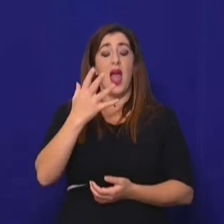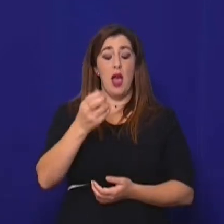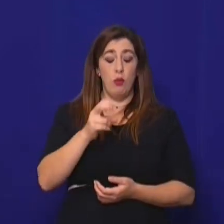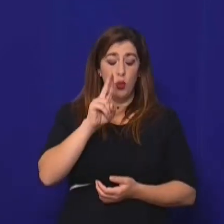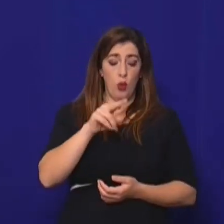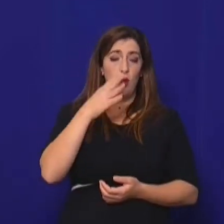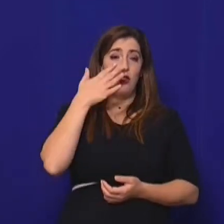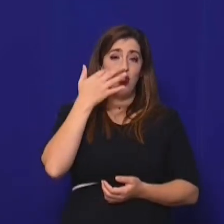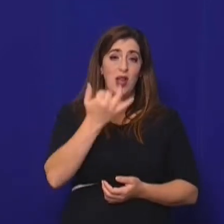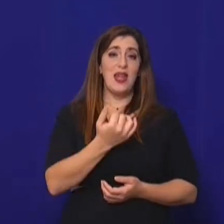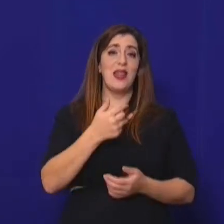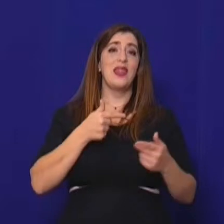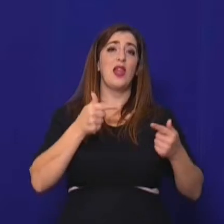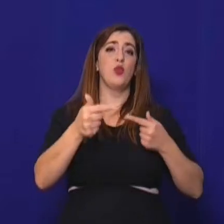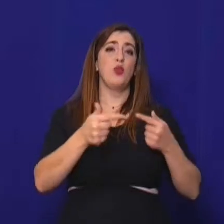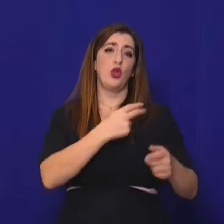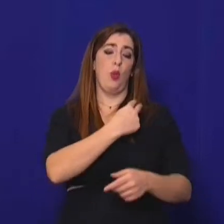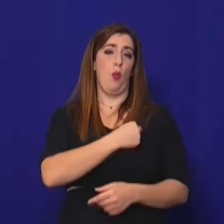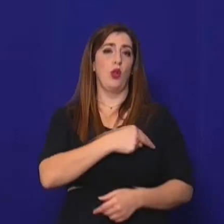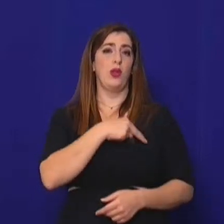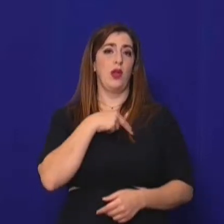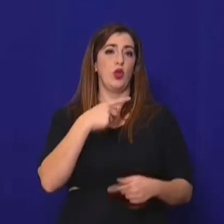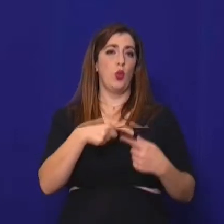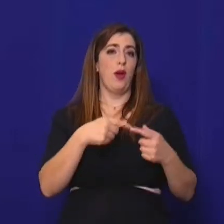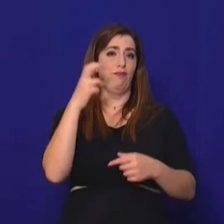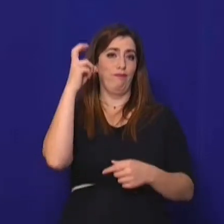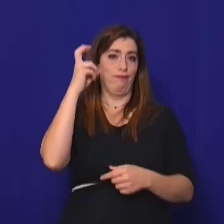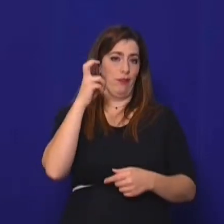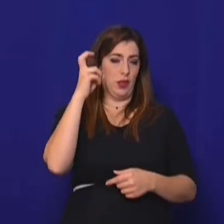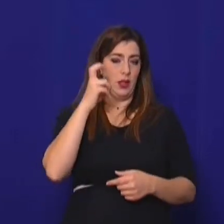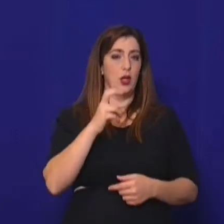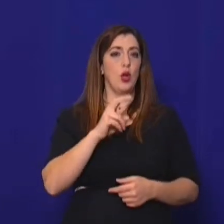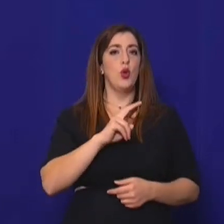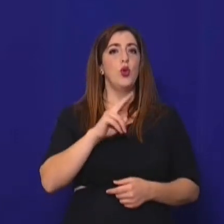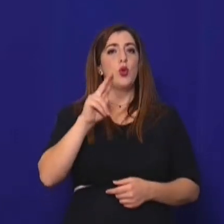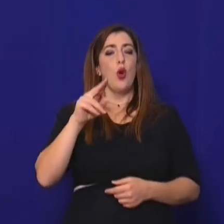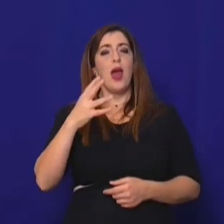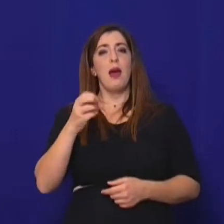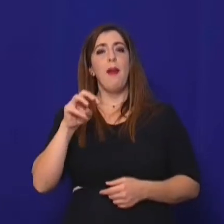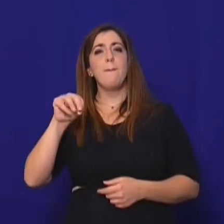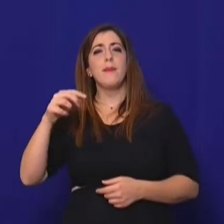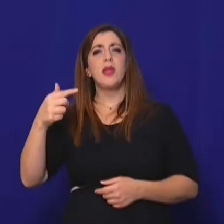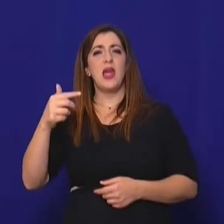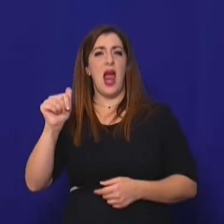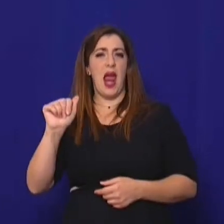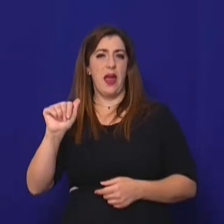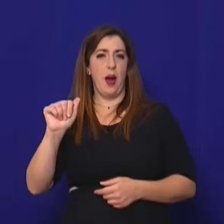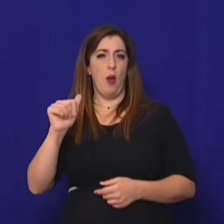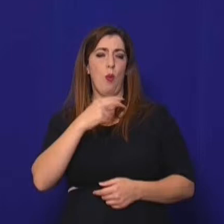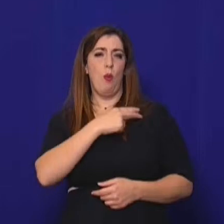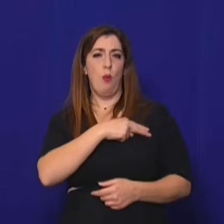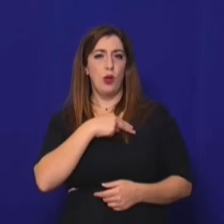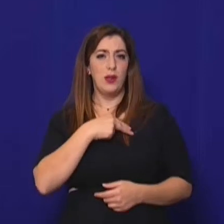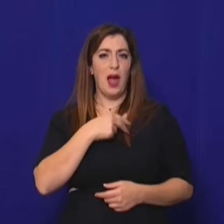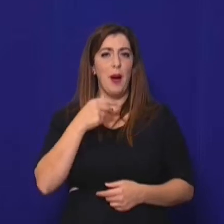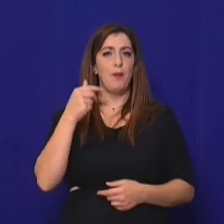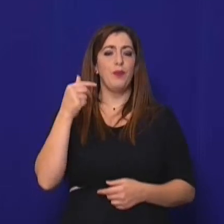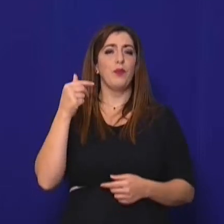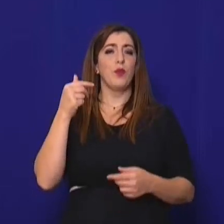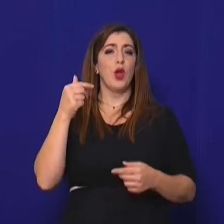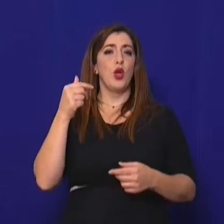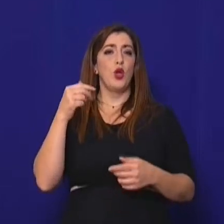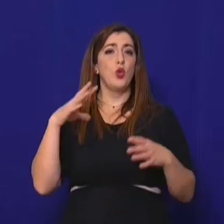wkoll fuq il-buses u anka l-inspections li qegħdin mill-MTA u anka ukoll l-għajnuna